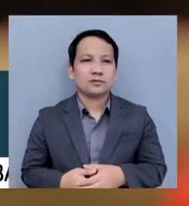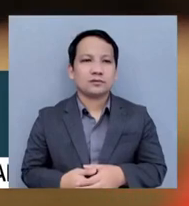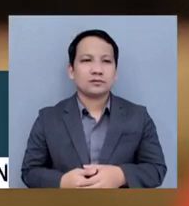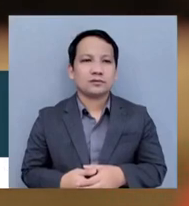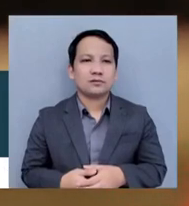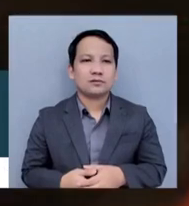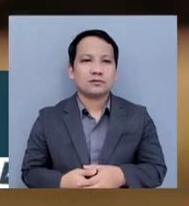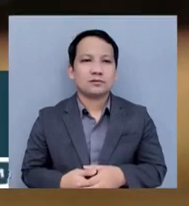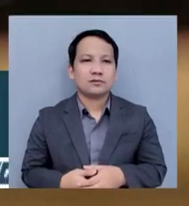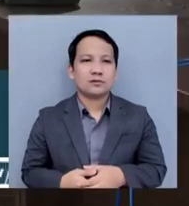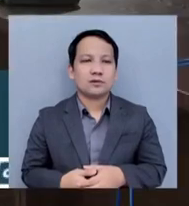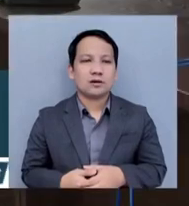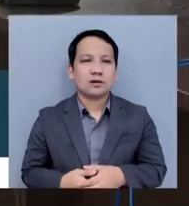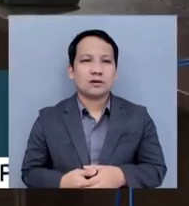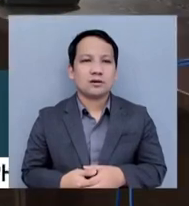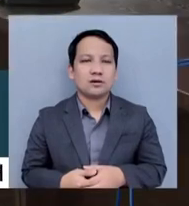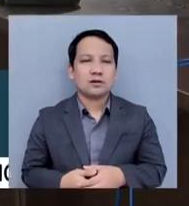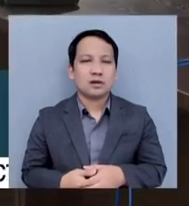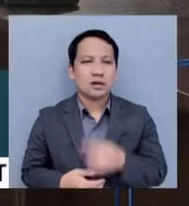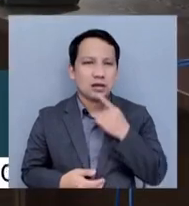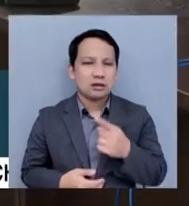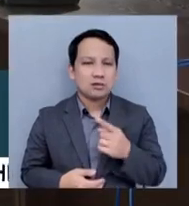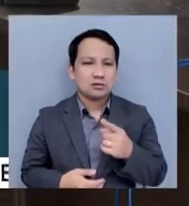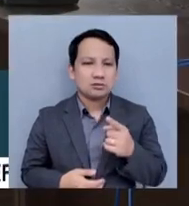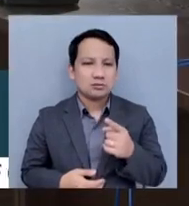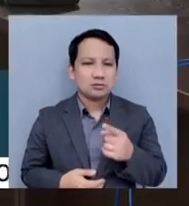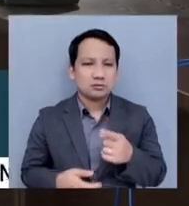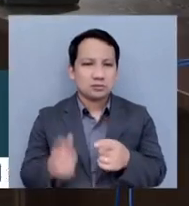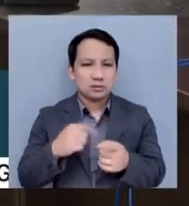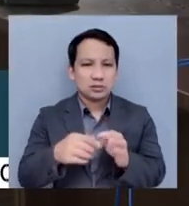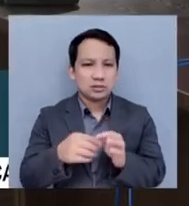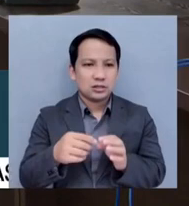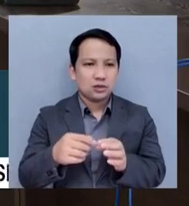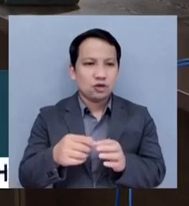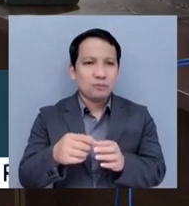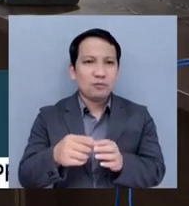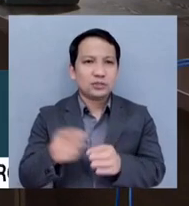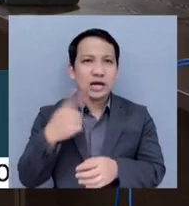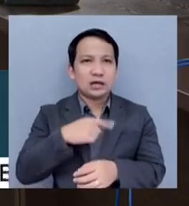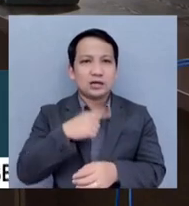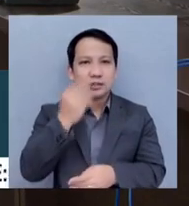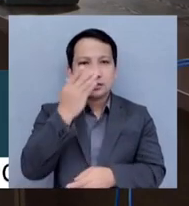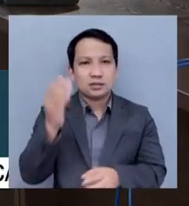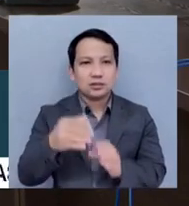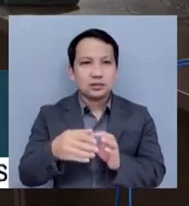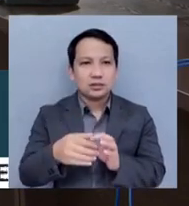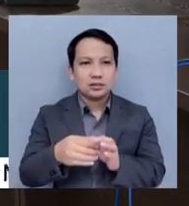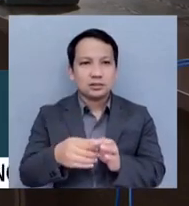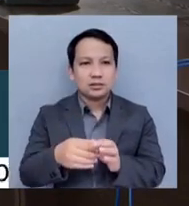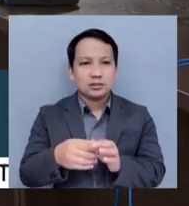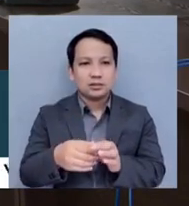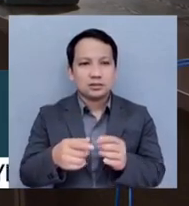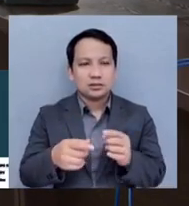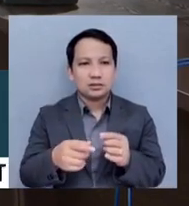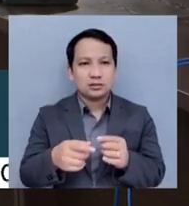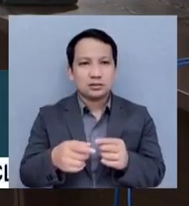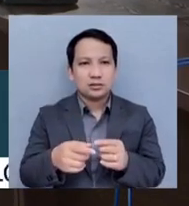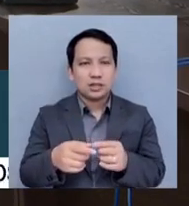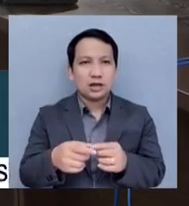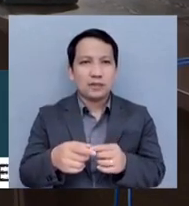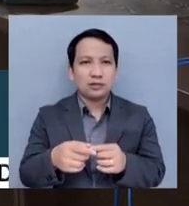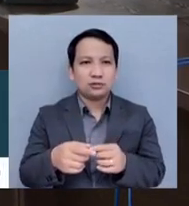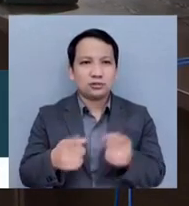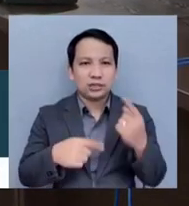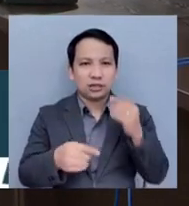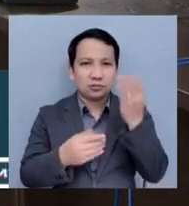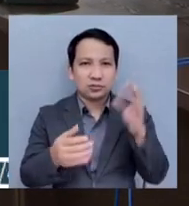contain pretty much the result of our investigation based on the statements and the pieces